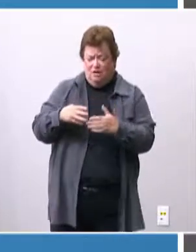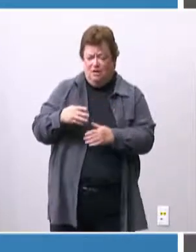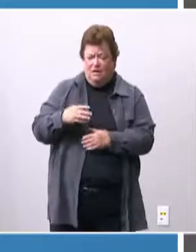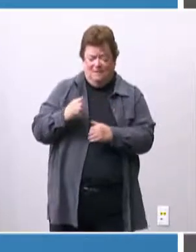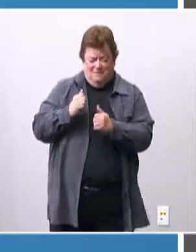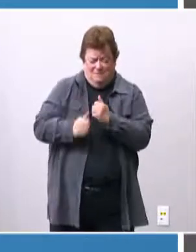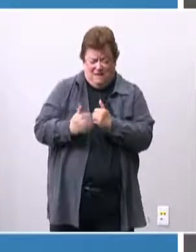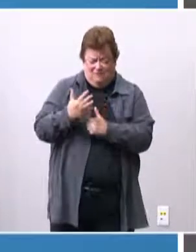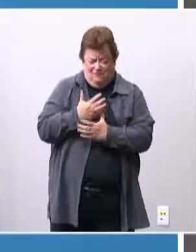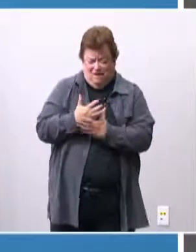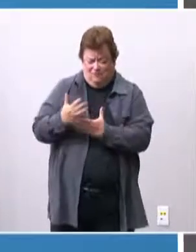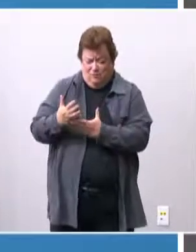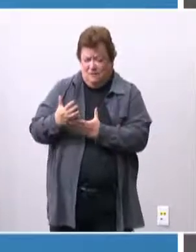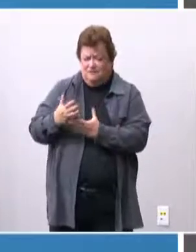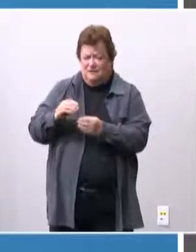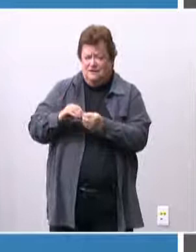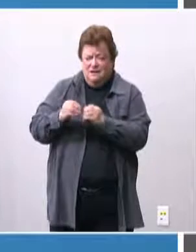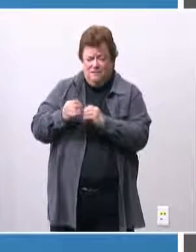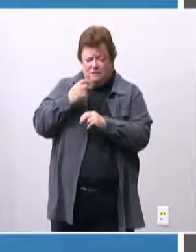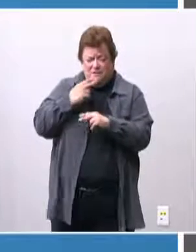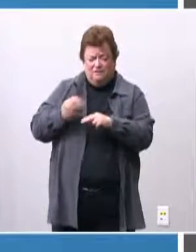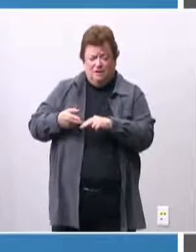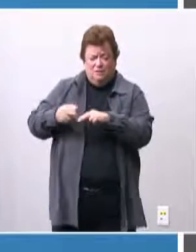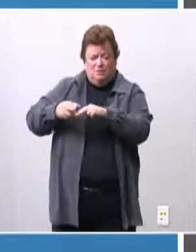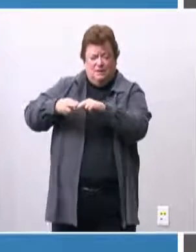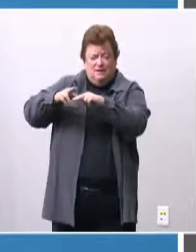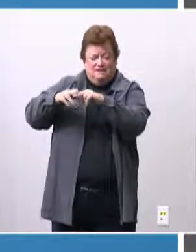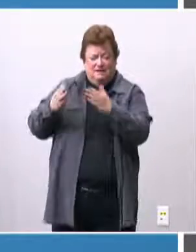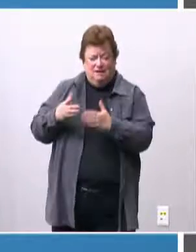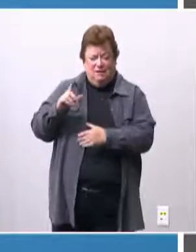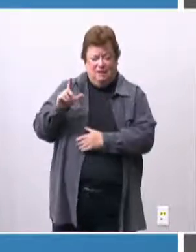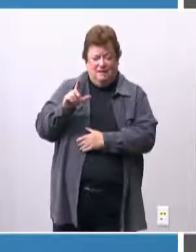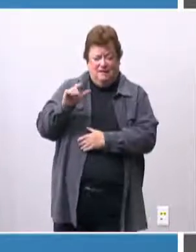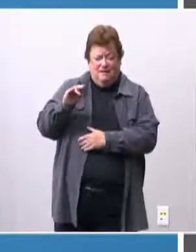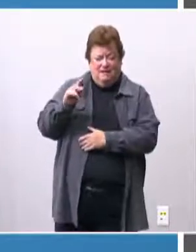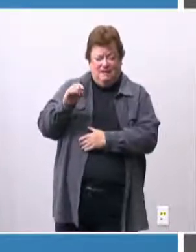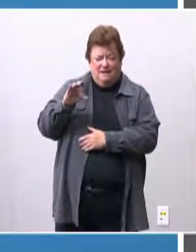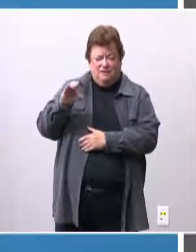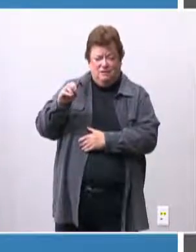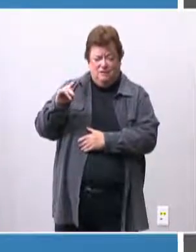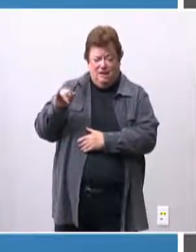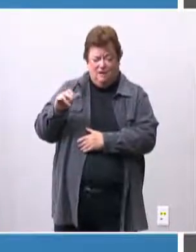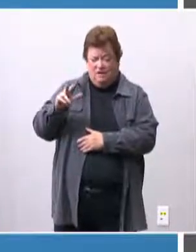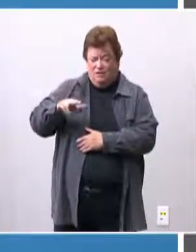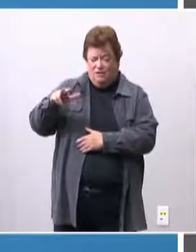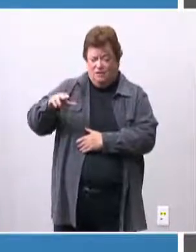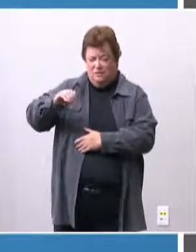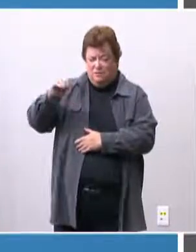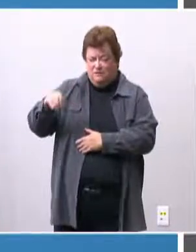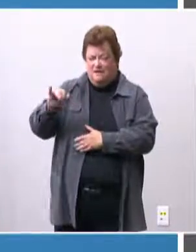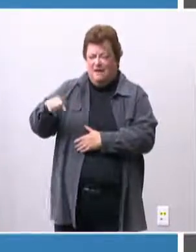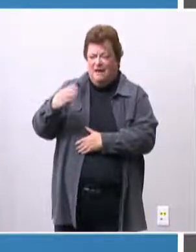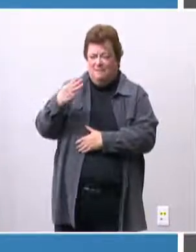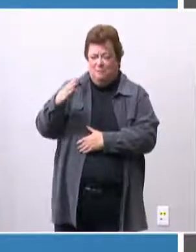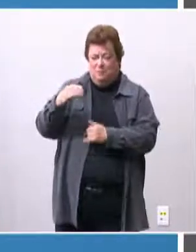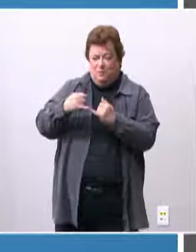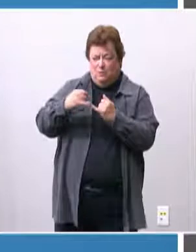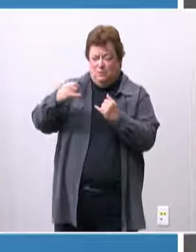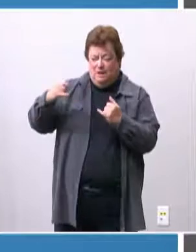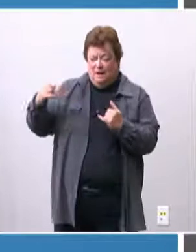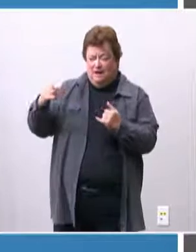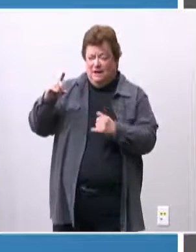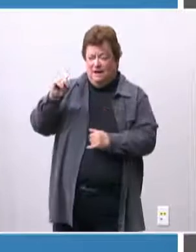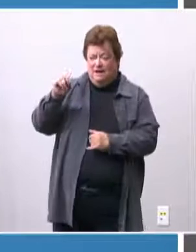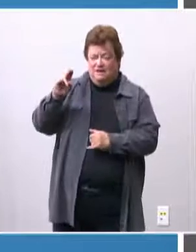5 weeks, cases have increased in Lancaster County by 33%, which is the blue line. In nearby